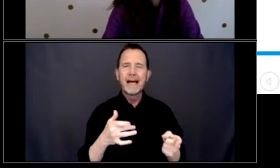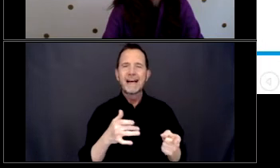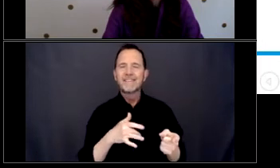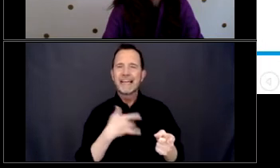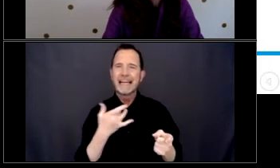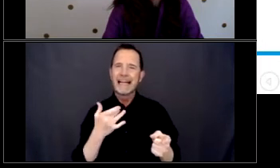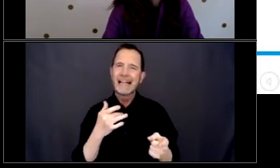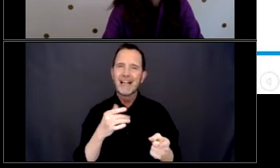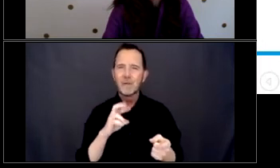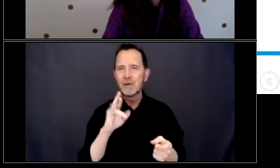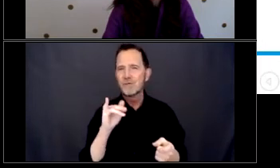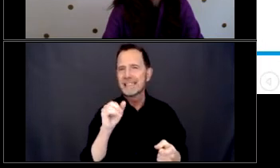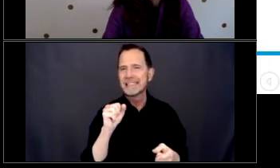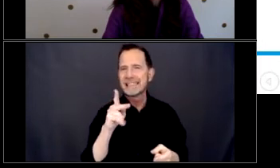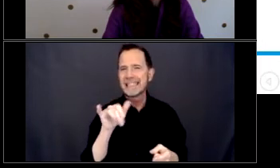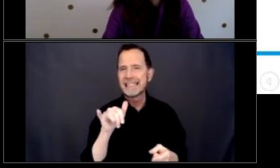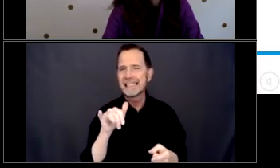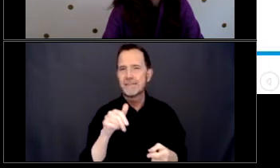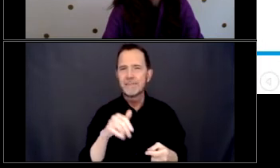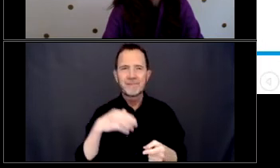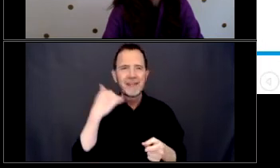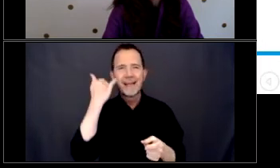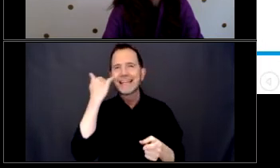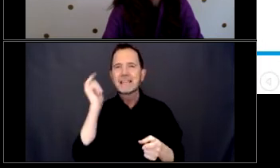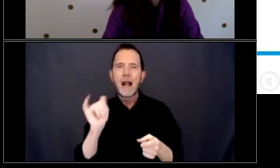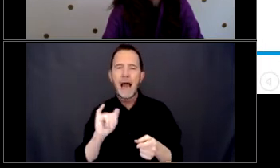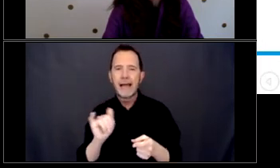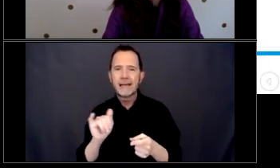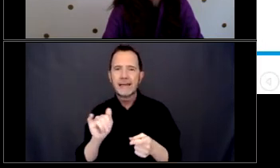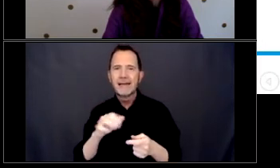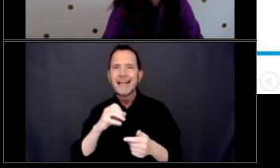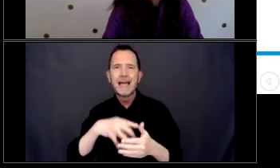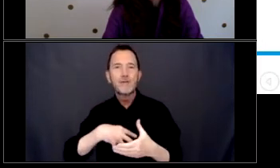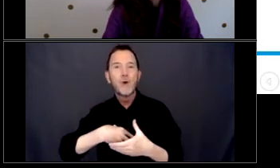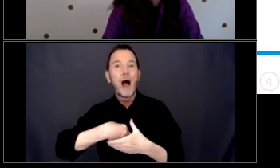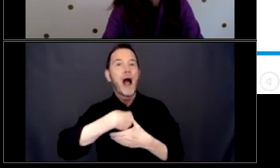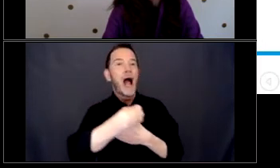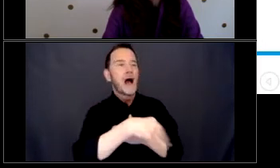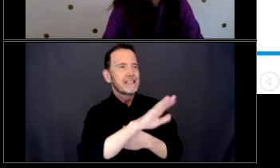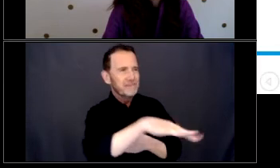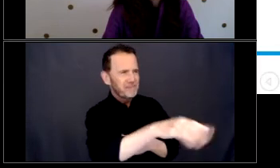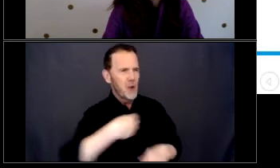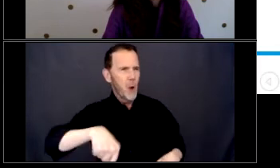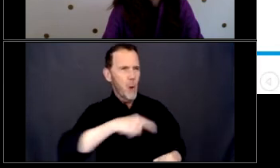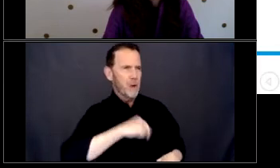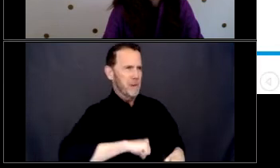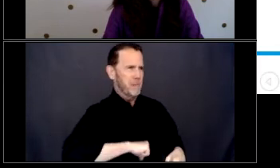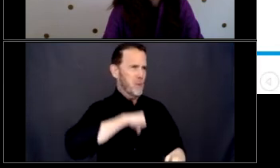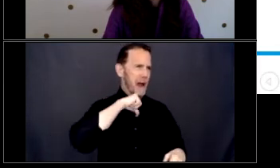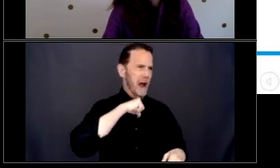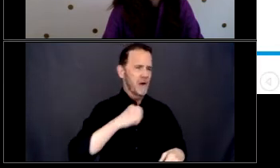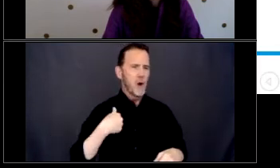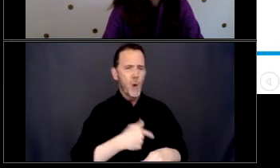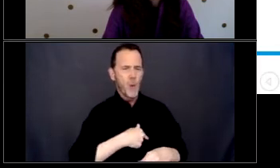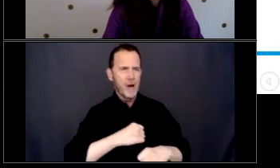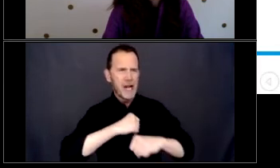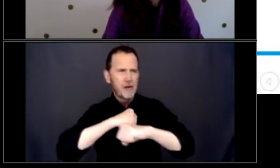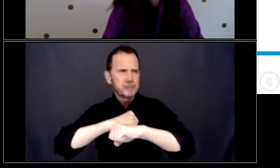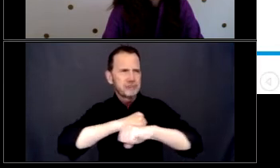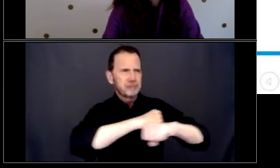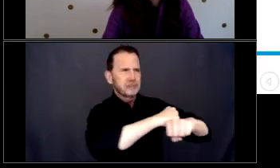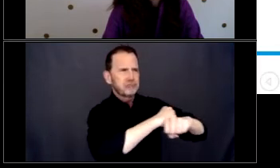and talking proudly about your cybersecurity capabilities. You know, you're inviting the bad guys